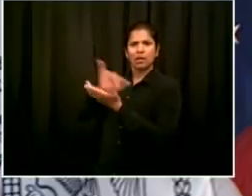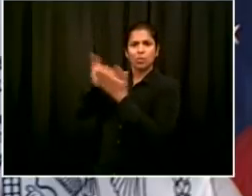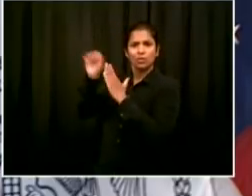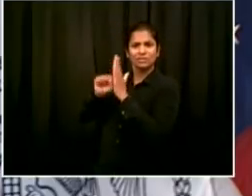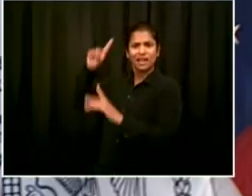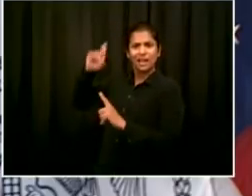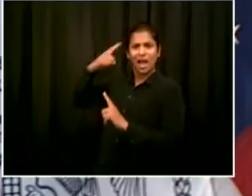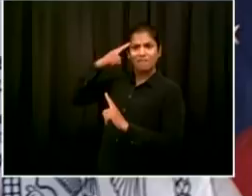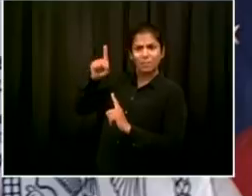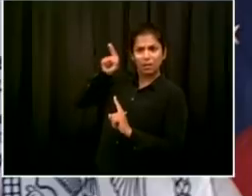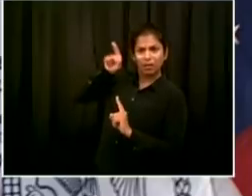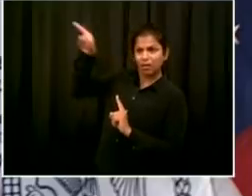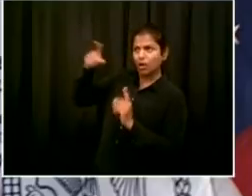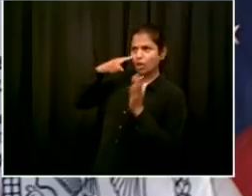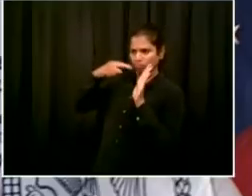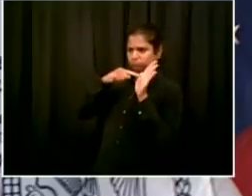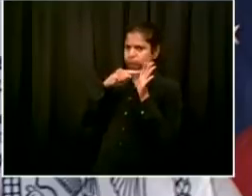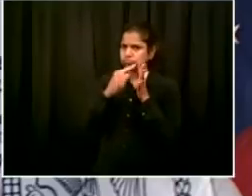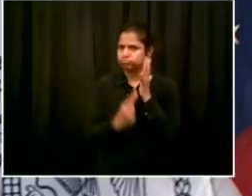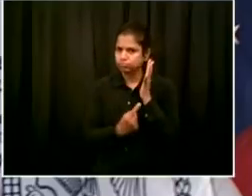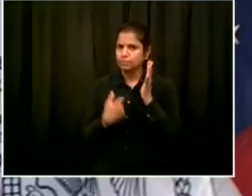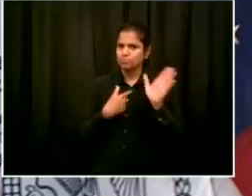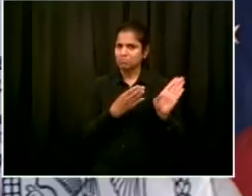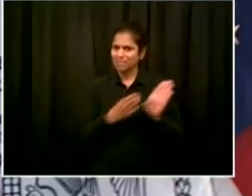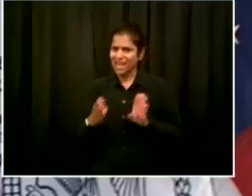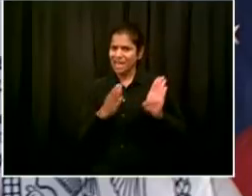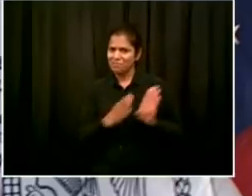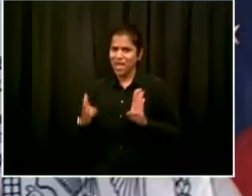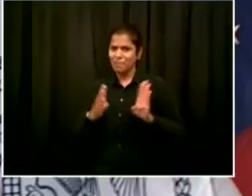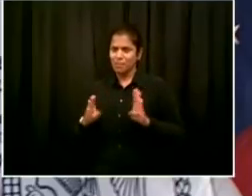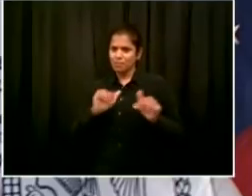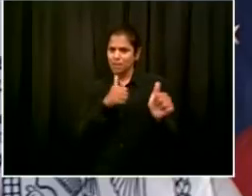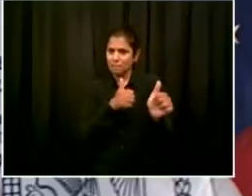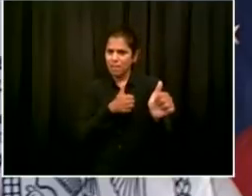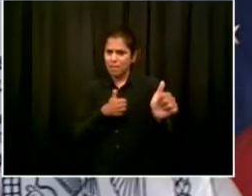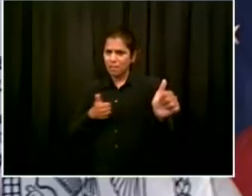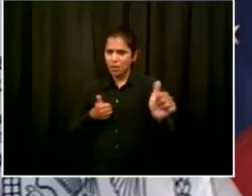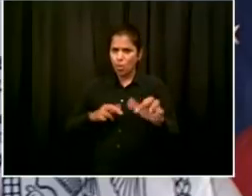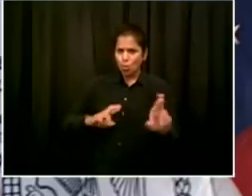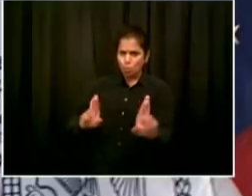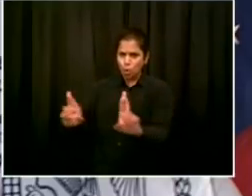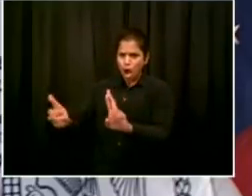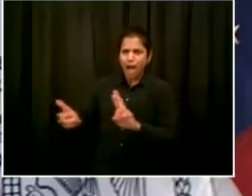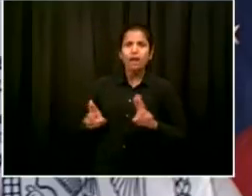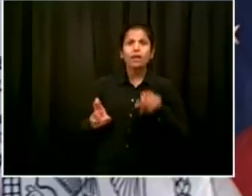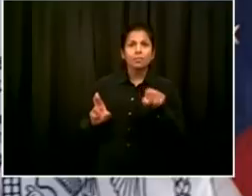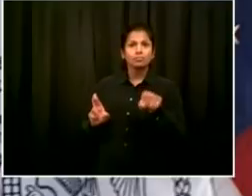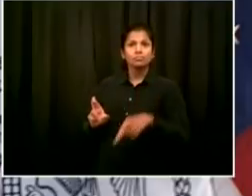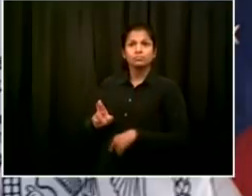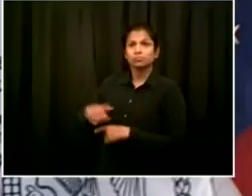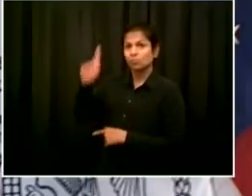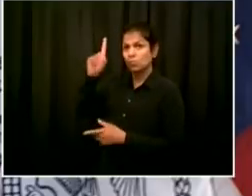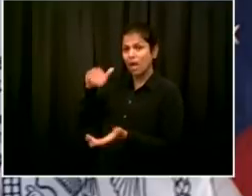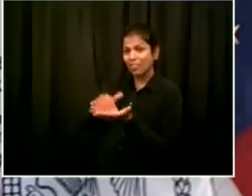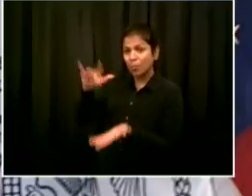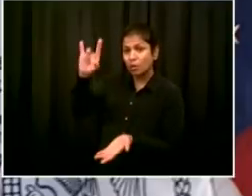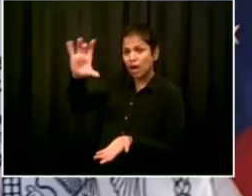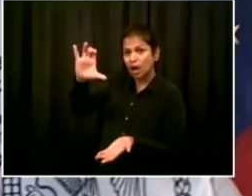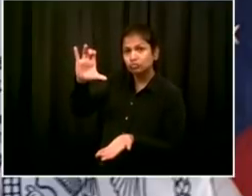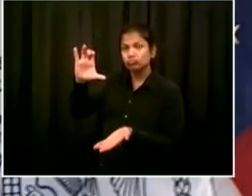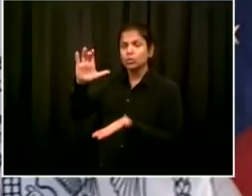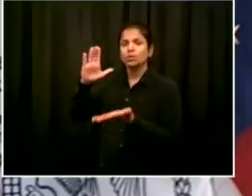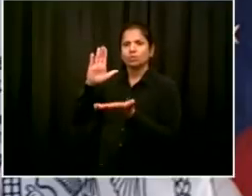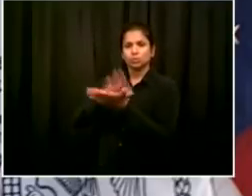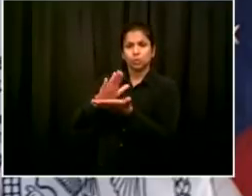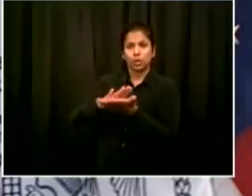1,800 separate schools, so we'll be providing plans for each. And look, I know that step by step, we're going to continue